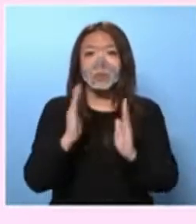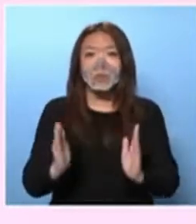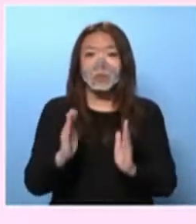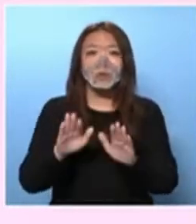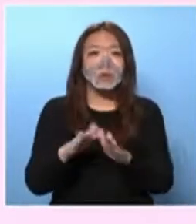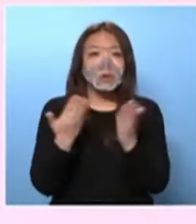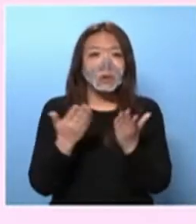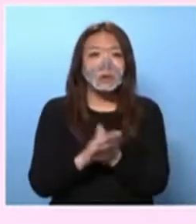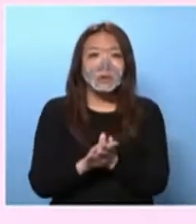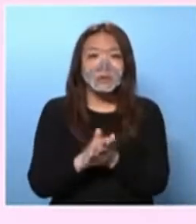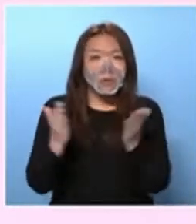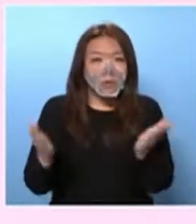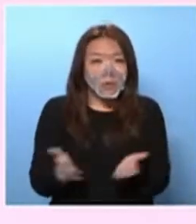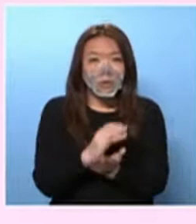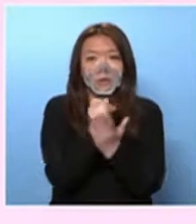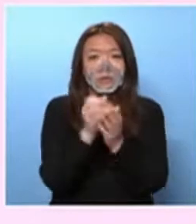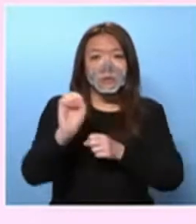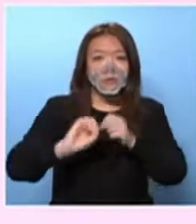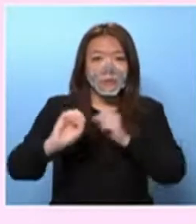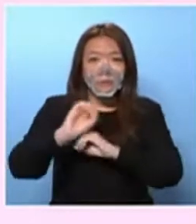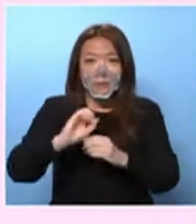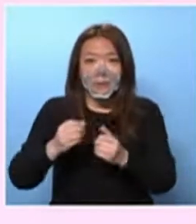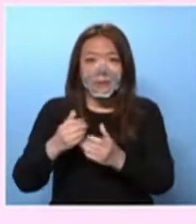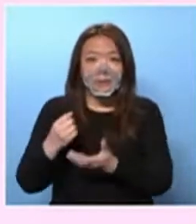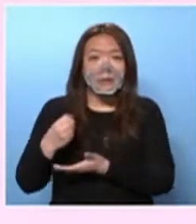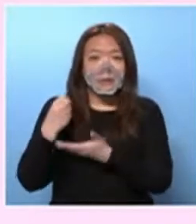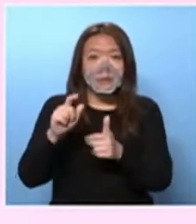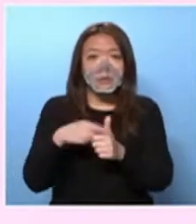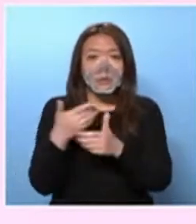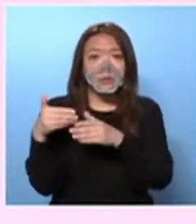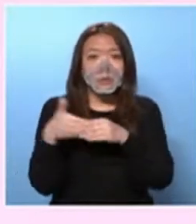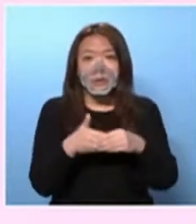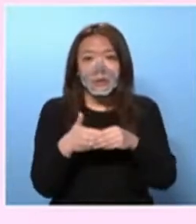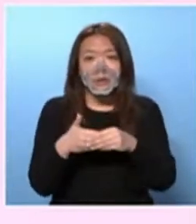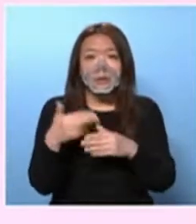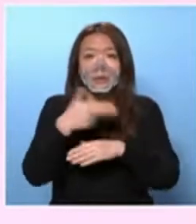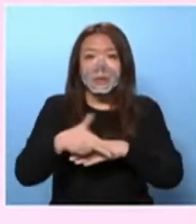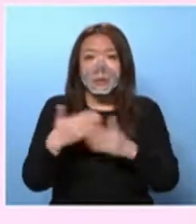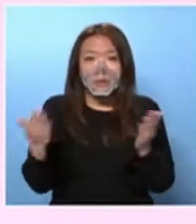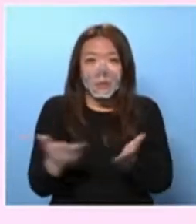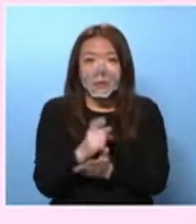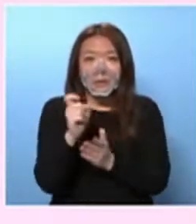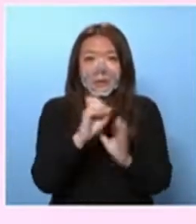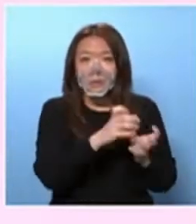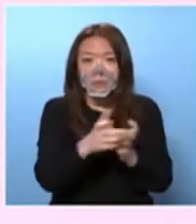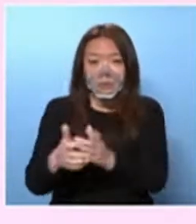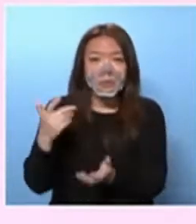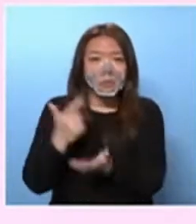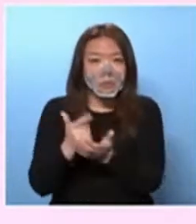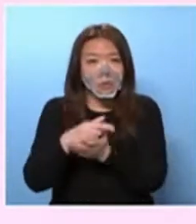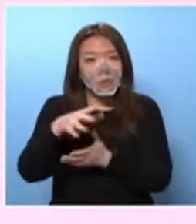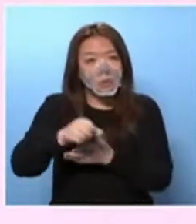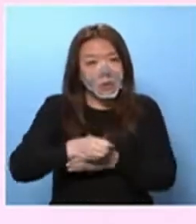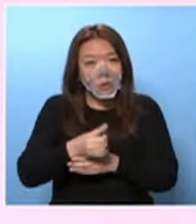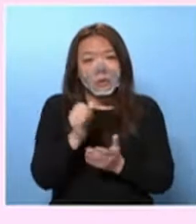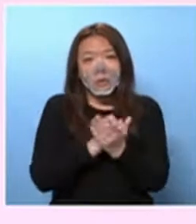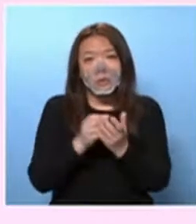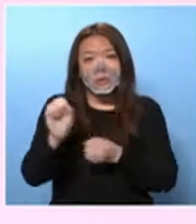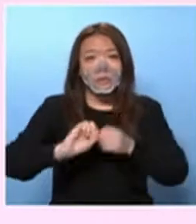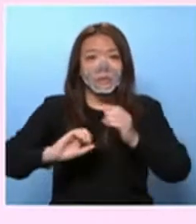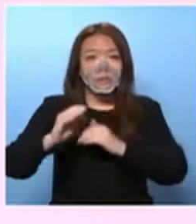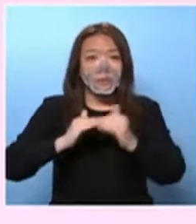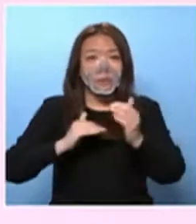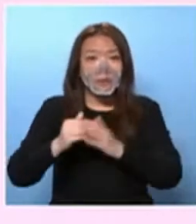to implement an arts technology funding pilot scheme in the next financial year, with the aim of encouraging the 9